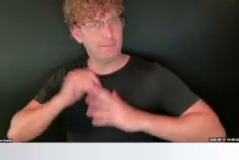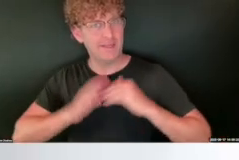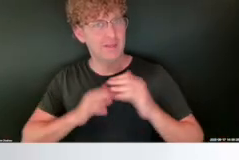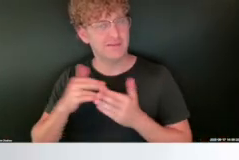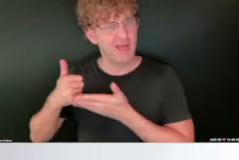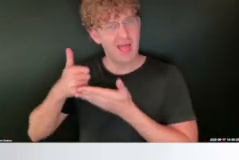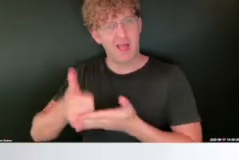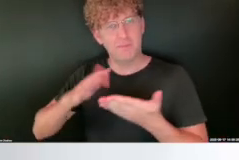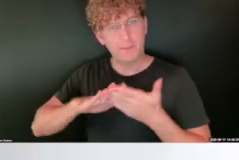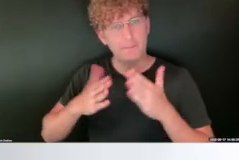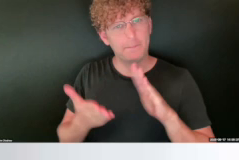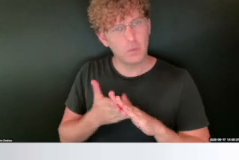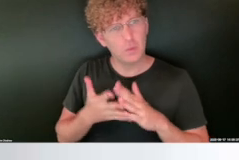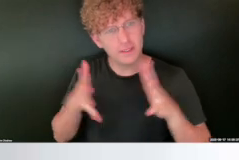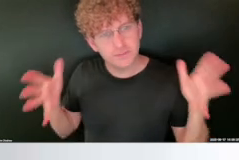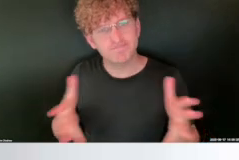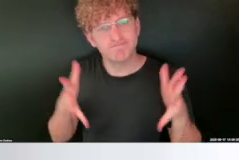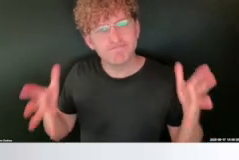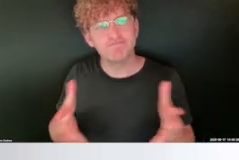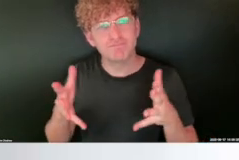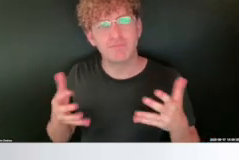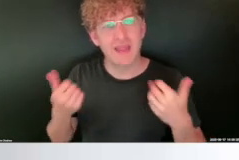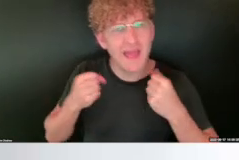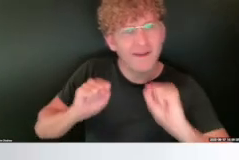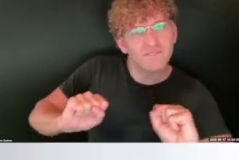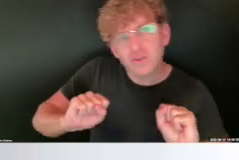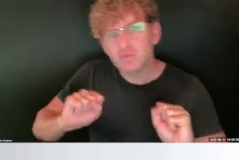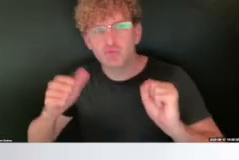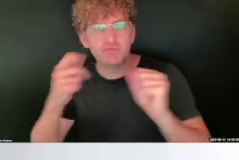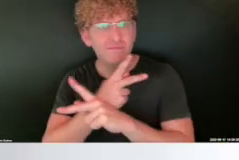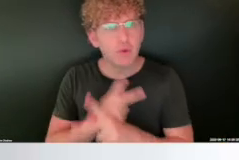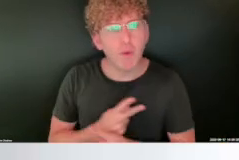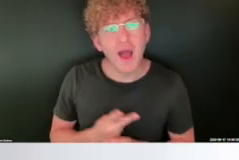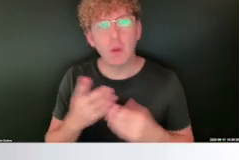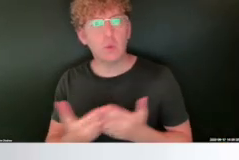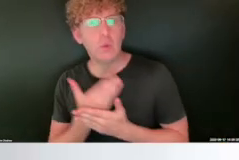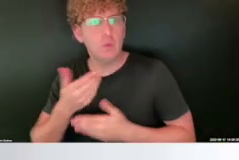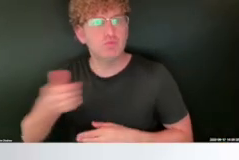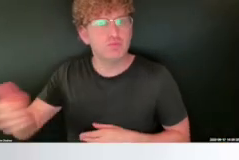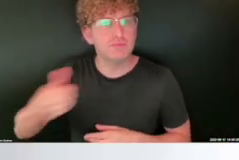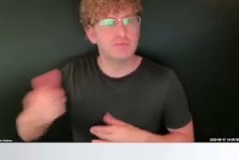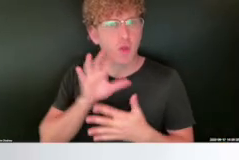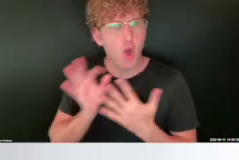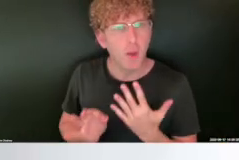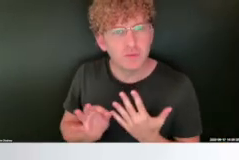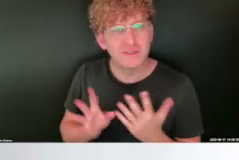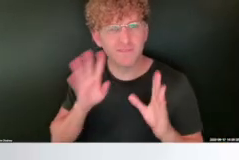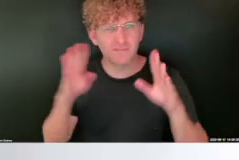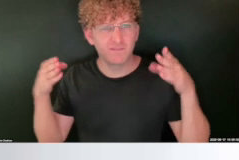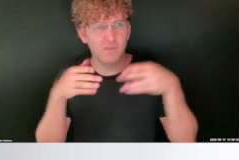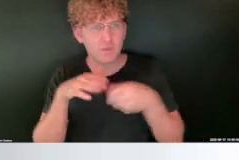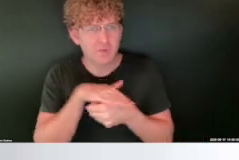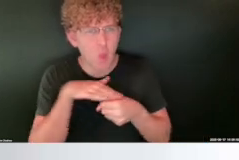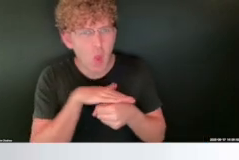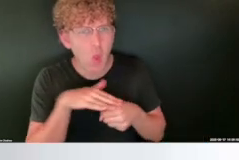on building local skills and making clean, shared, and active transportation easier to access. These projects